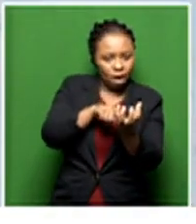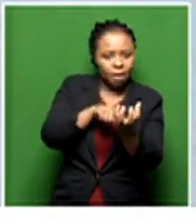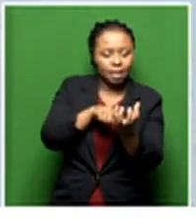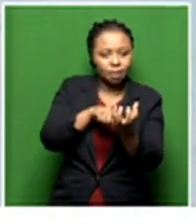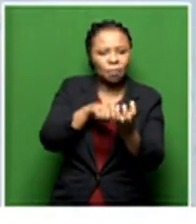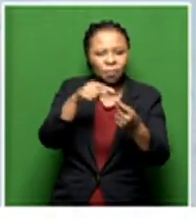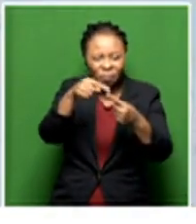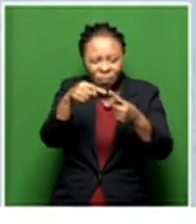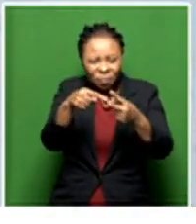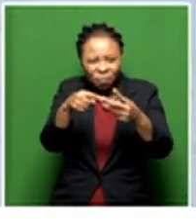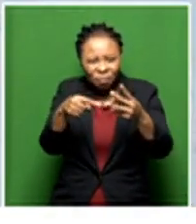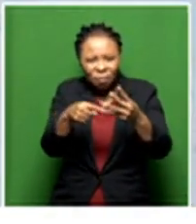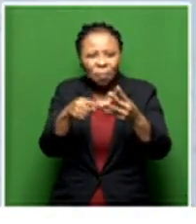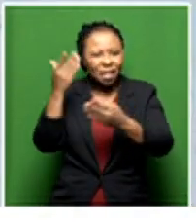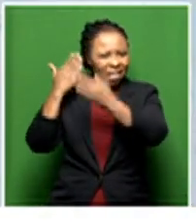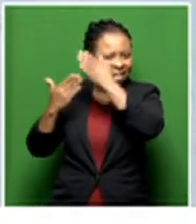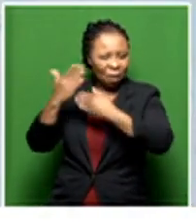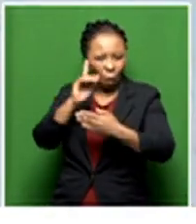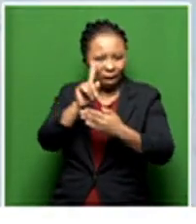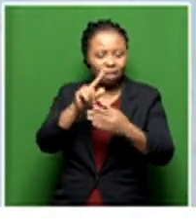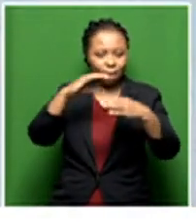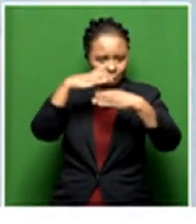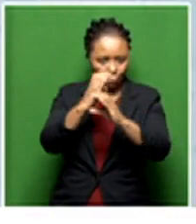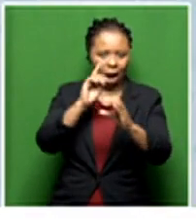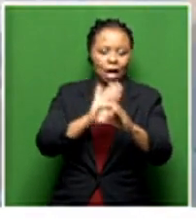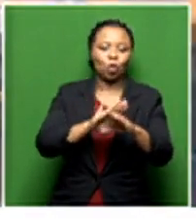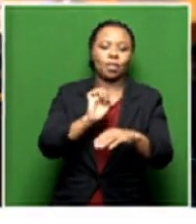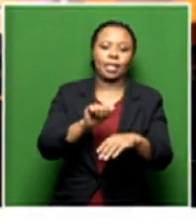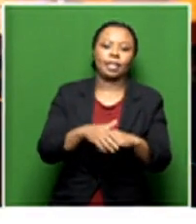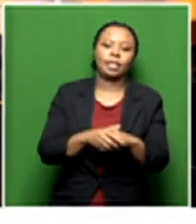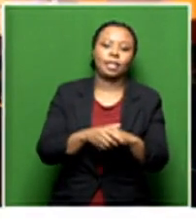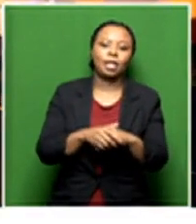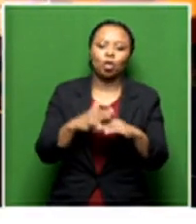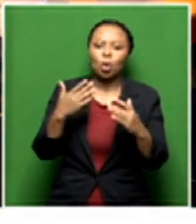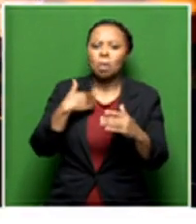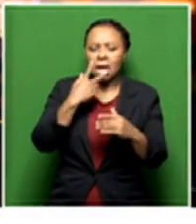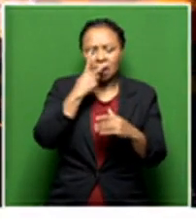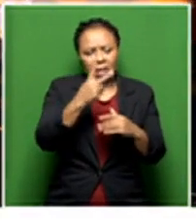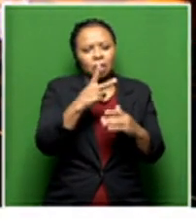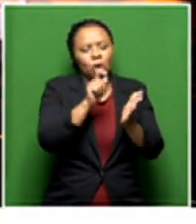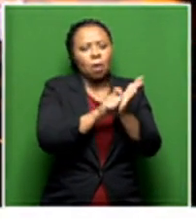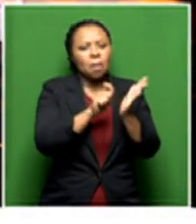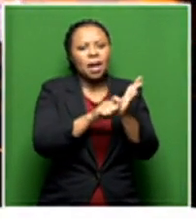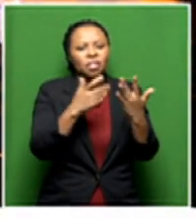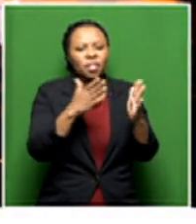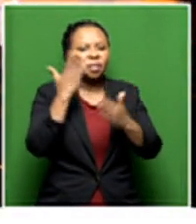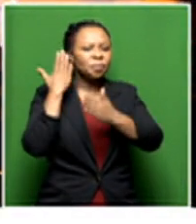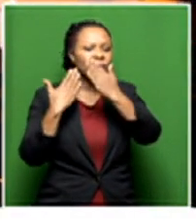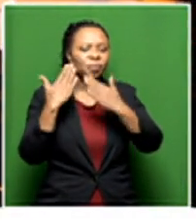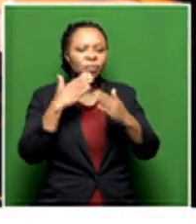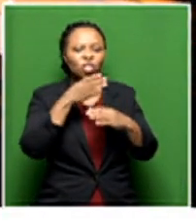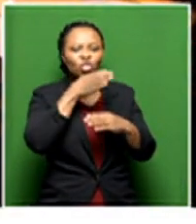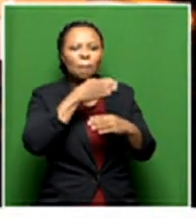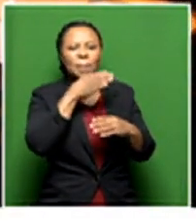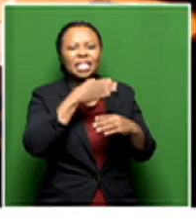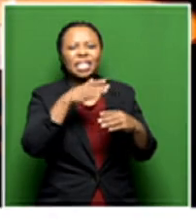elements that are indigenous. And I see that you've written quite extensively about the history of shebeens,